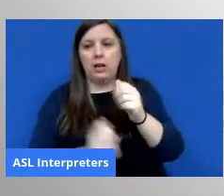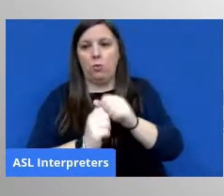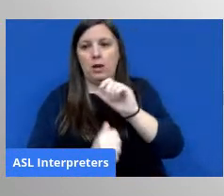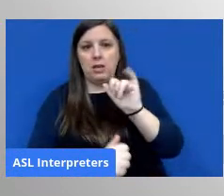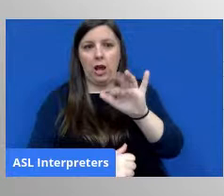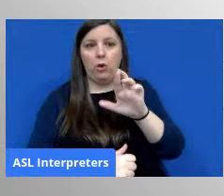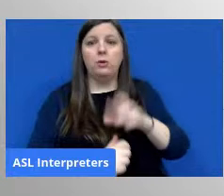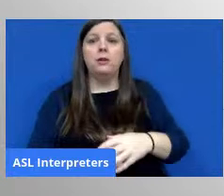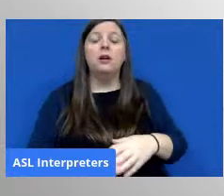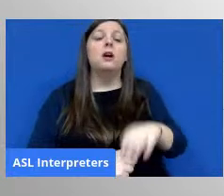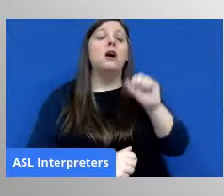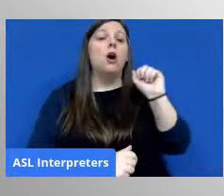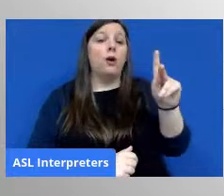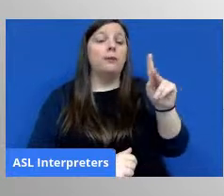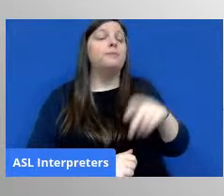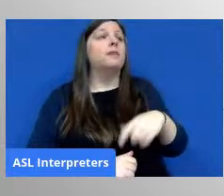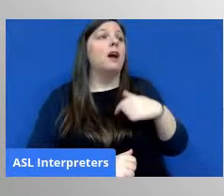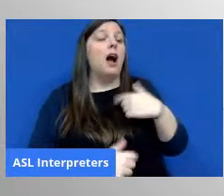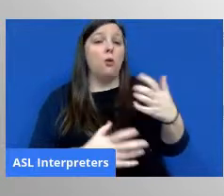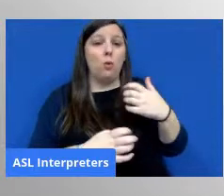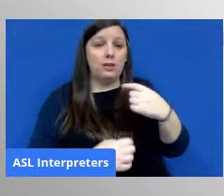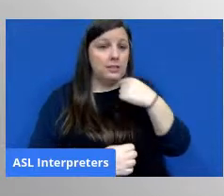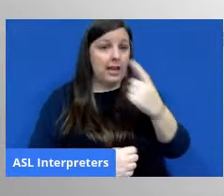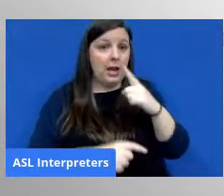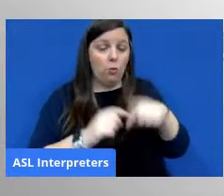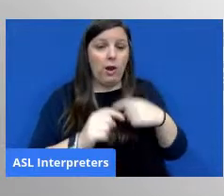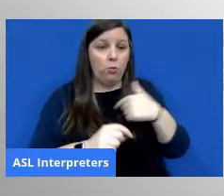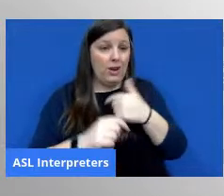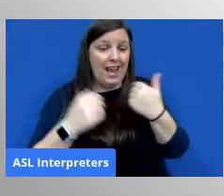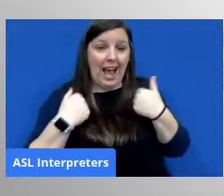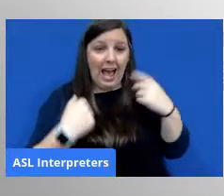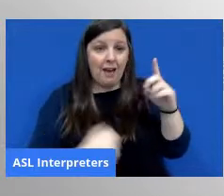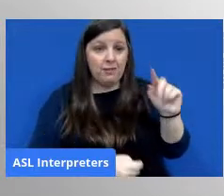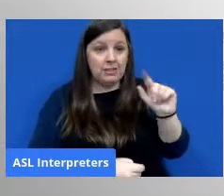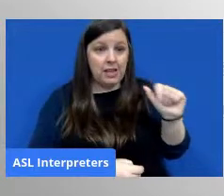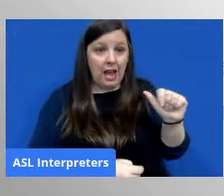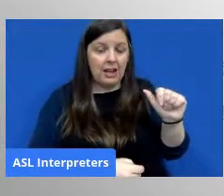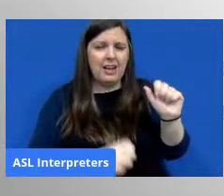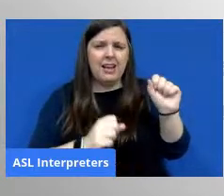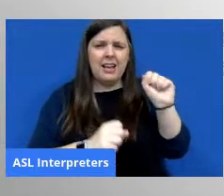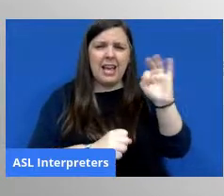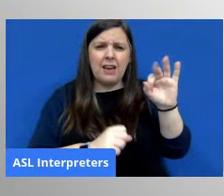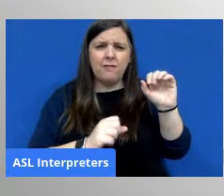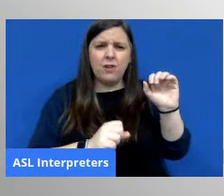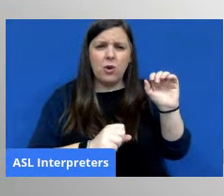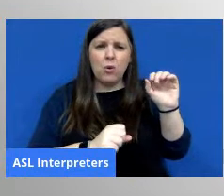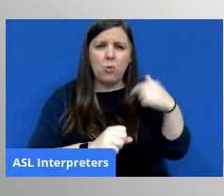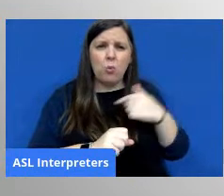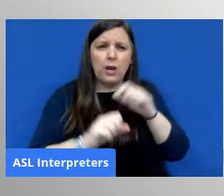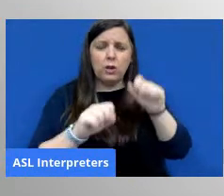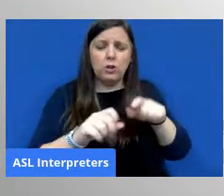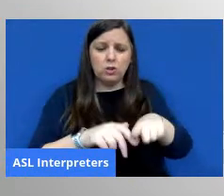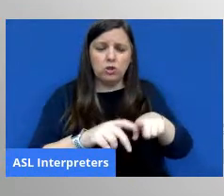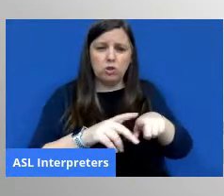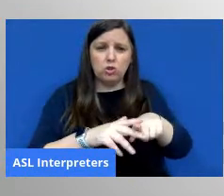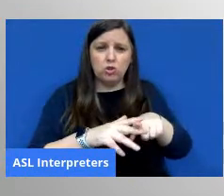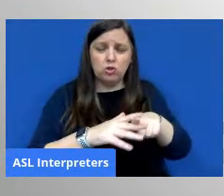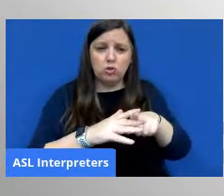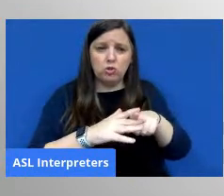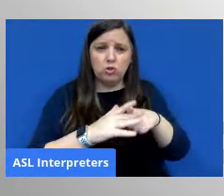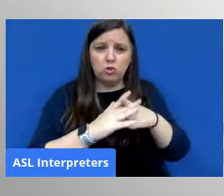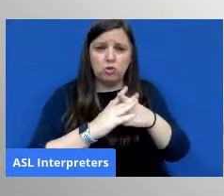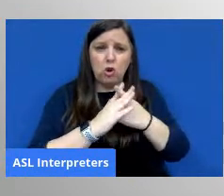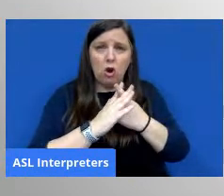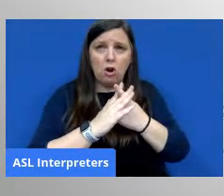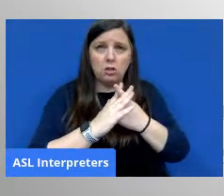I was just gonna say, when we do get the data, if we could start looking into,